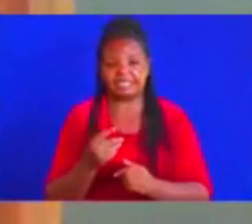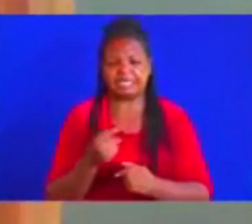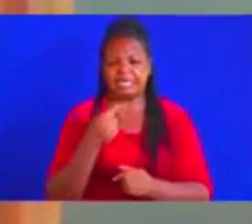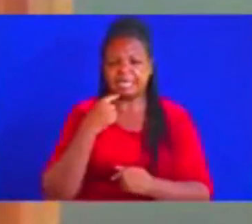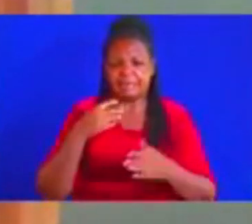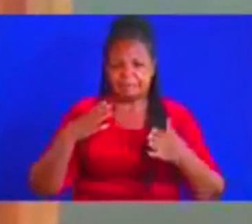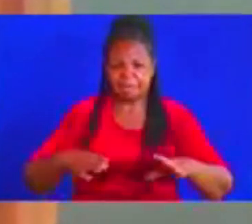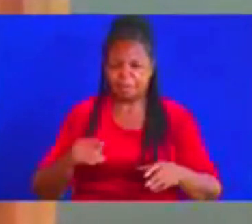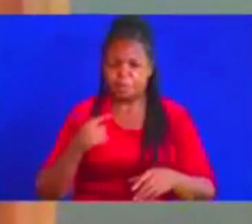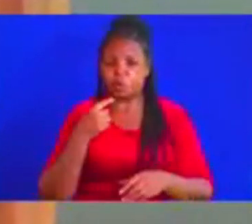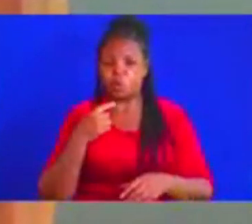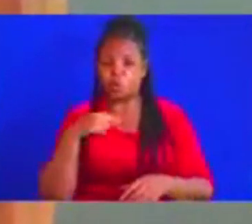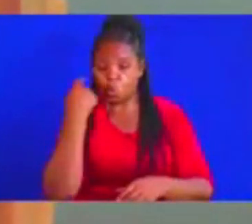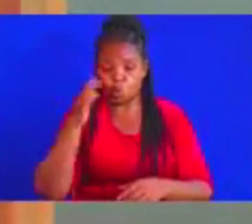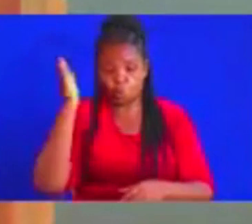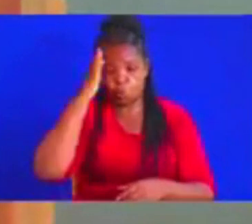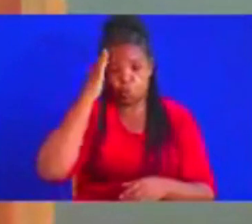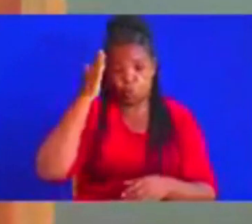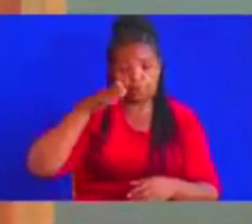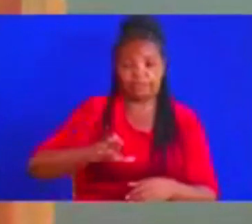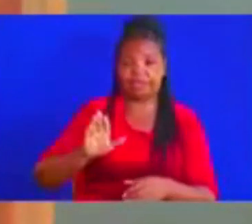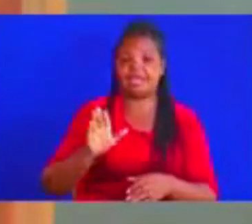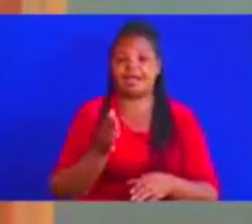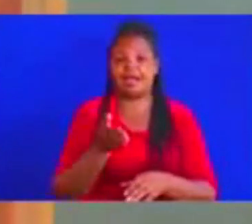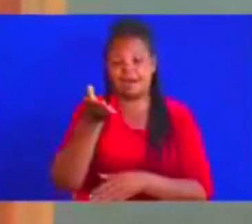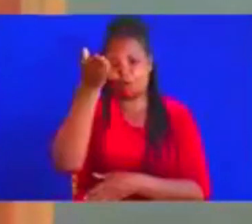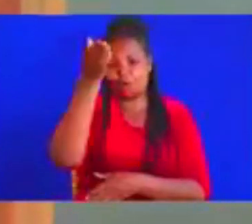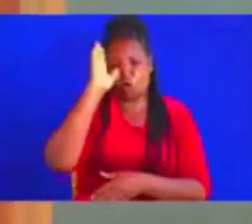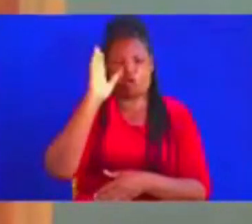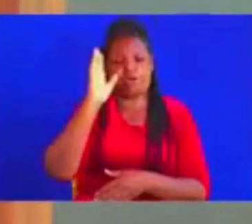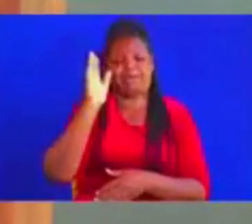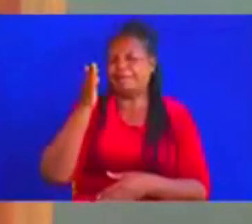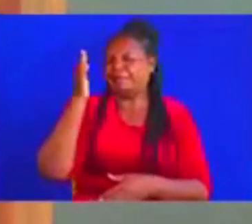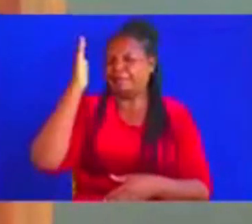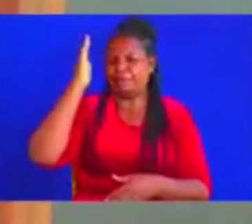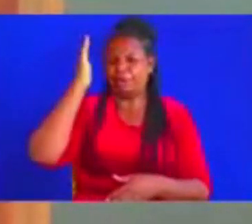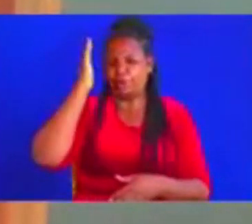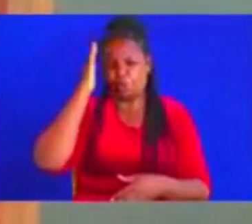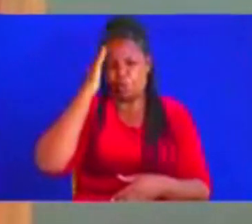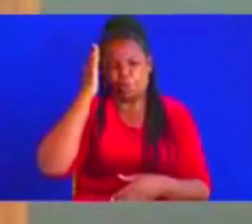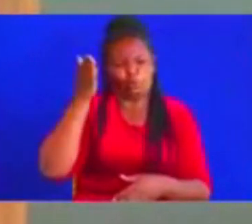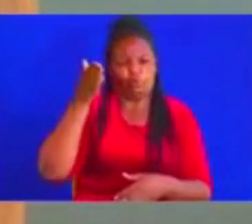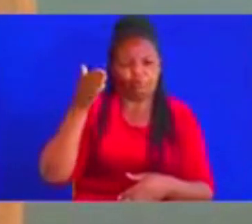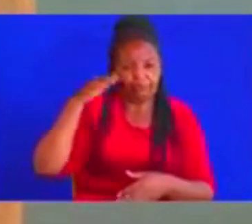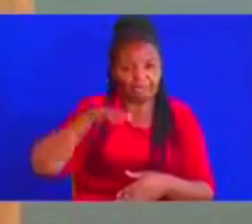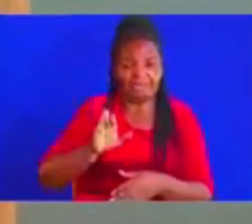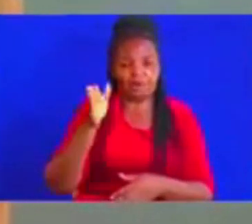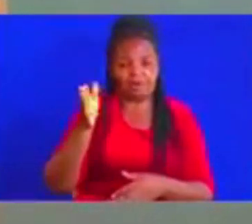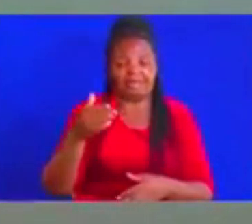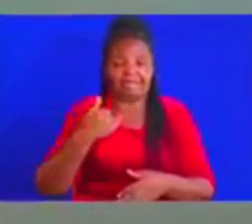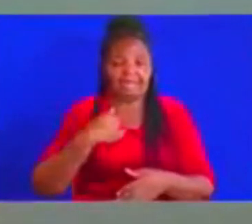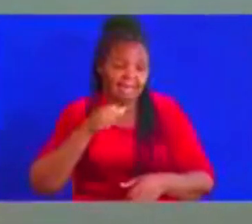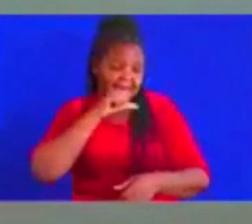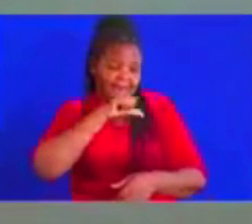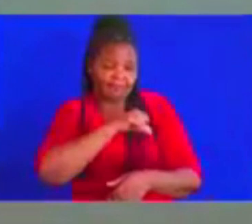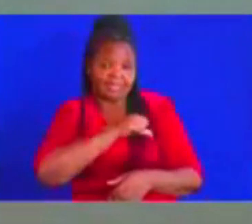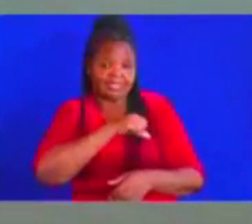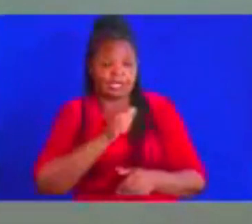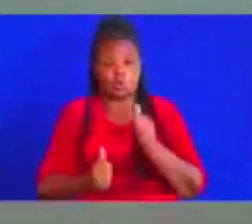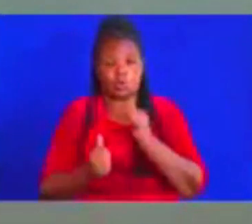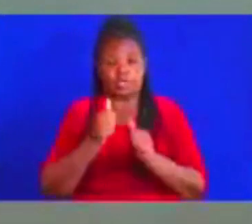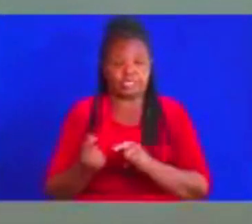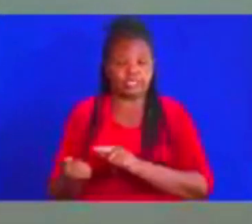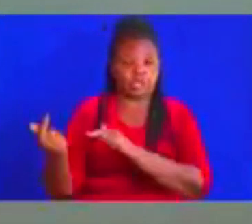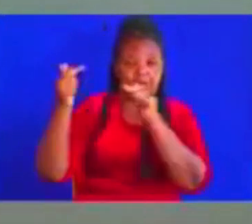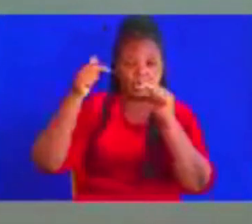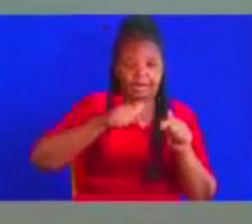do know their God, that know their God indeed, that there is an advantage that comes with